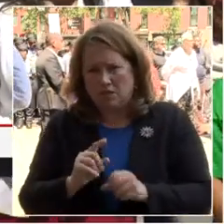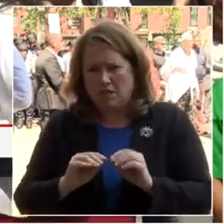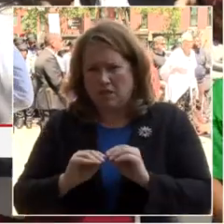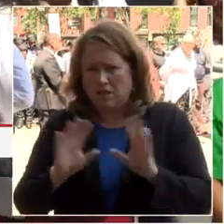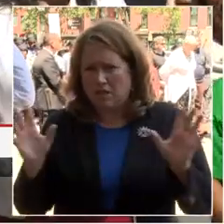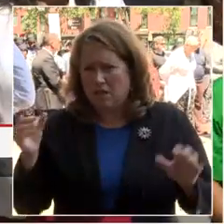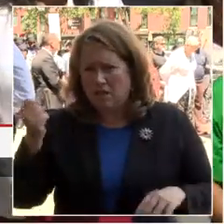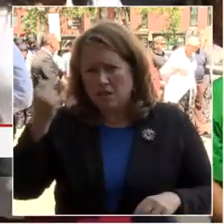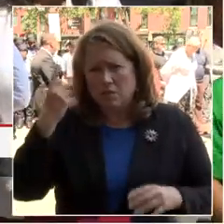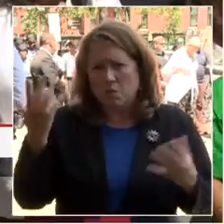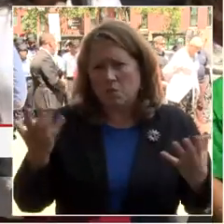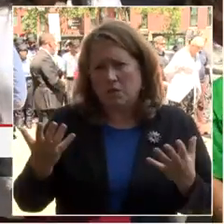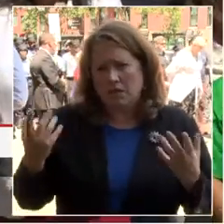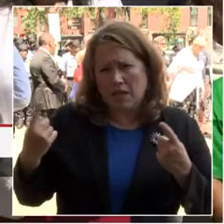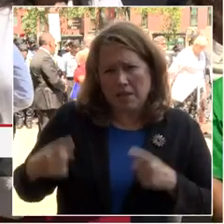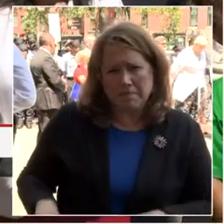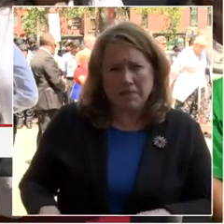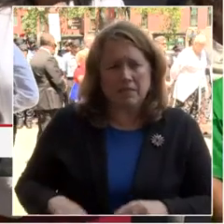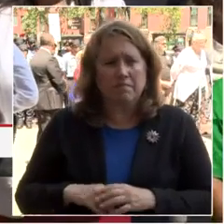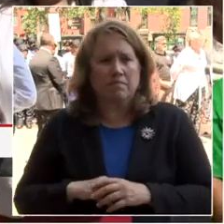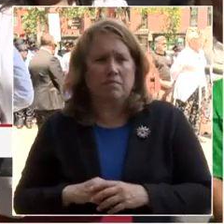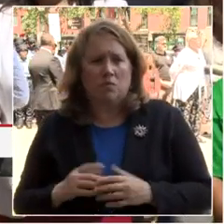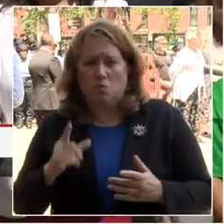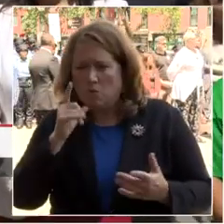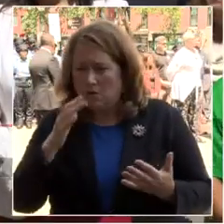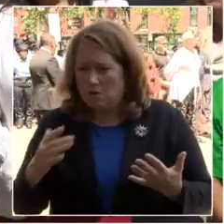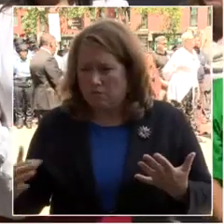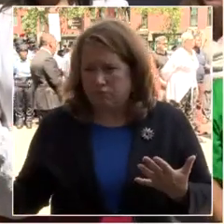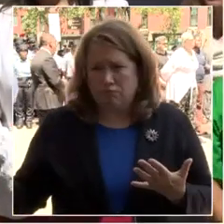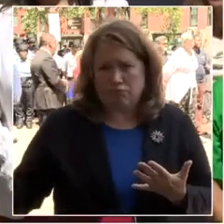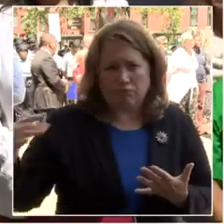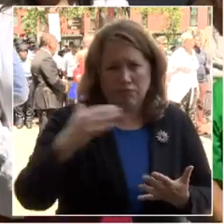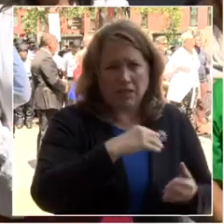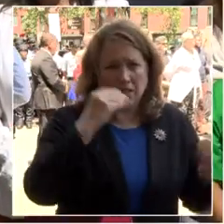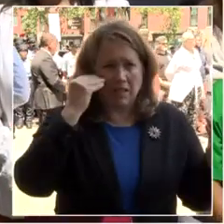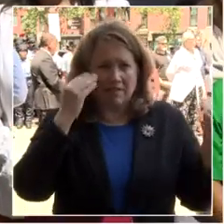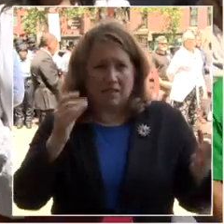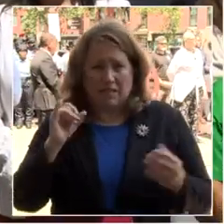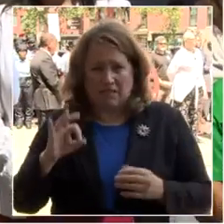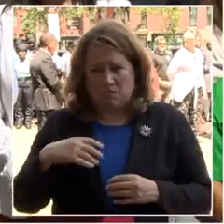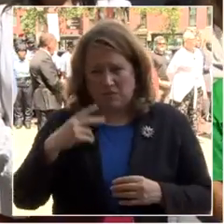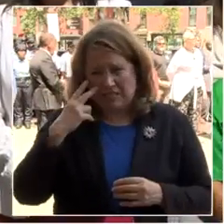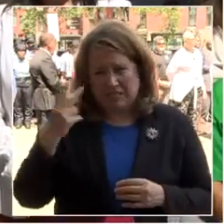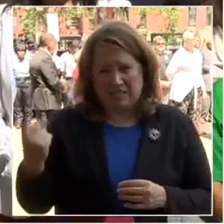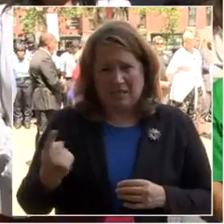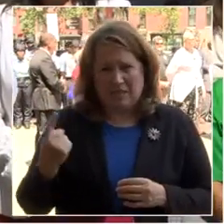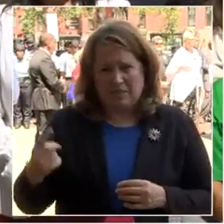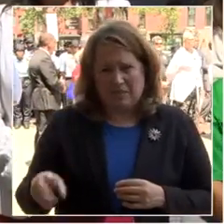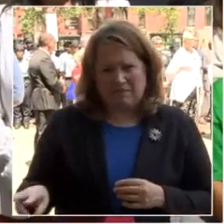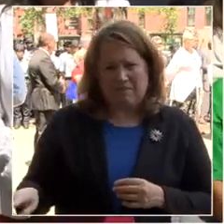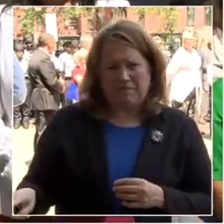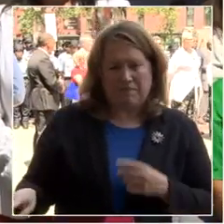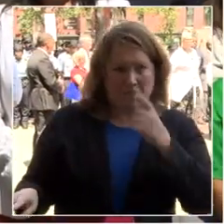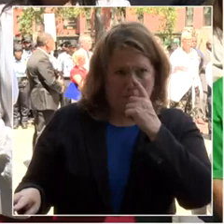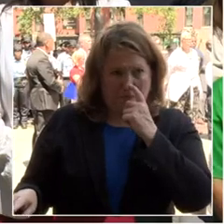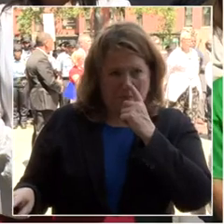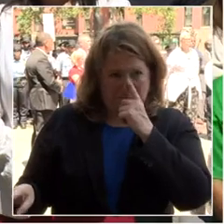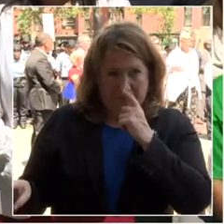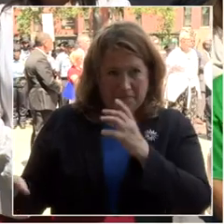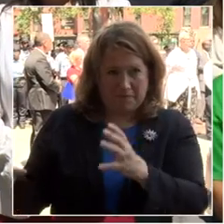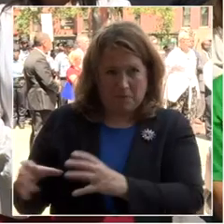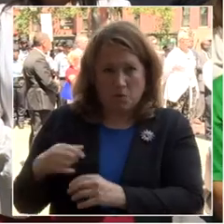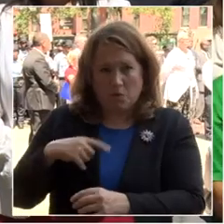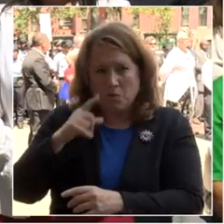as, if there is a bona fide gathering, try to make it one that is a legal